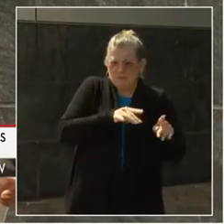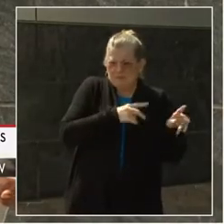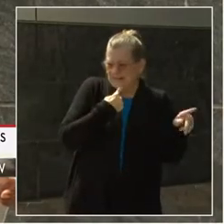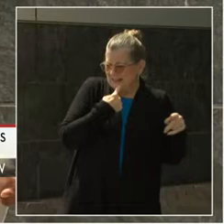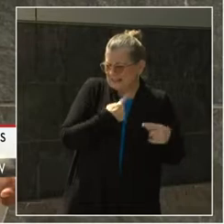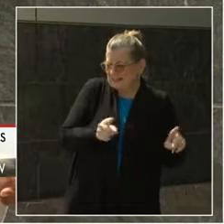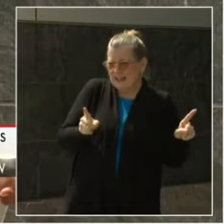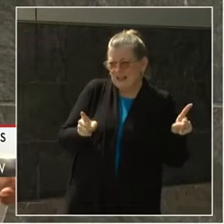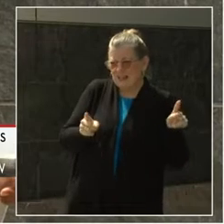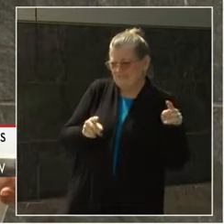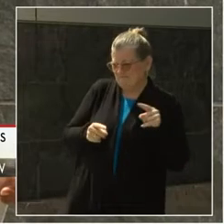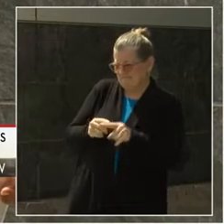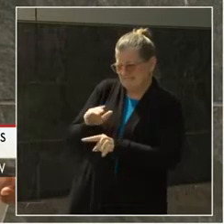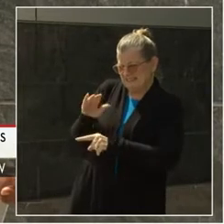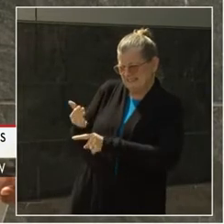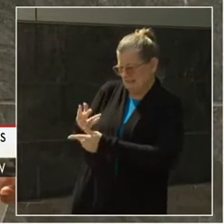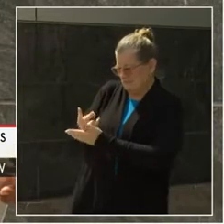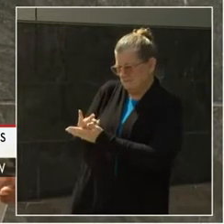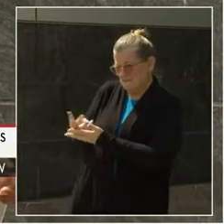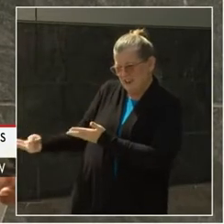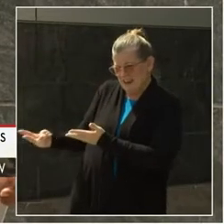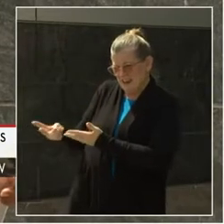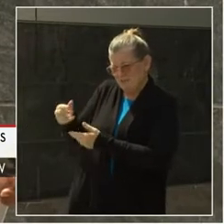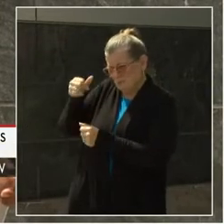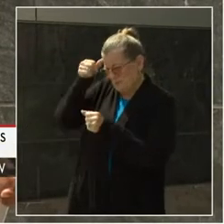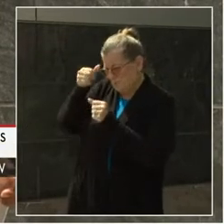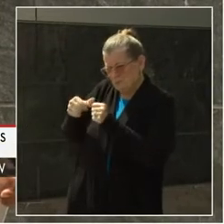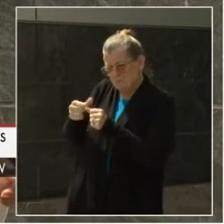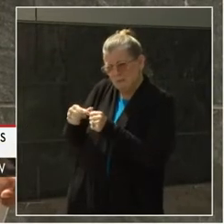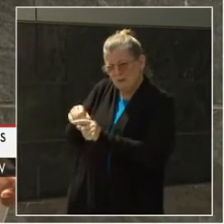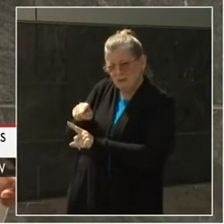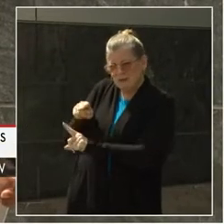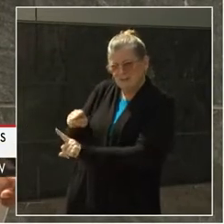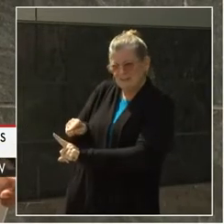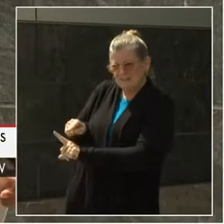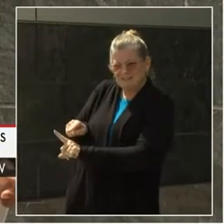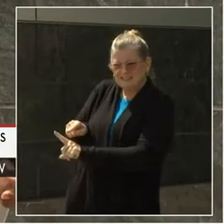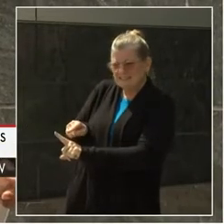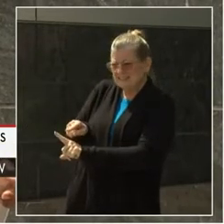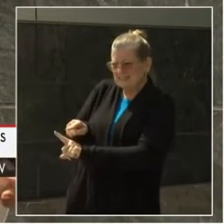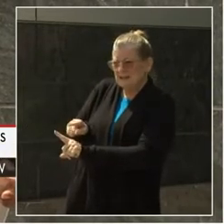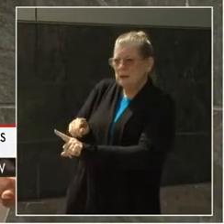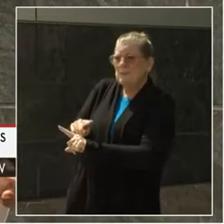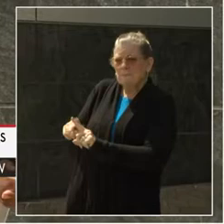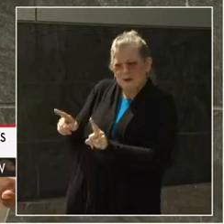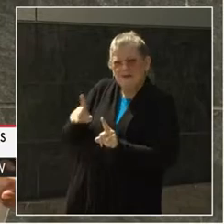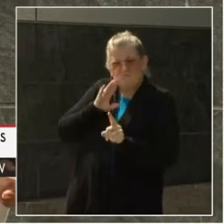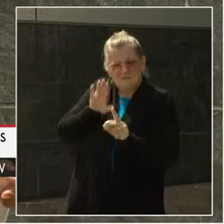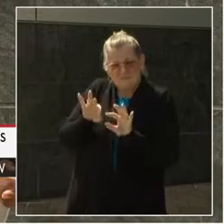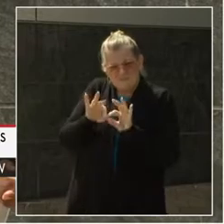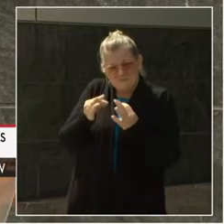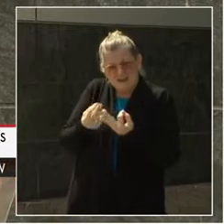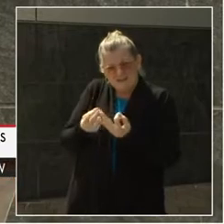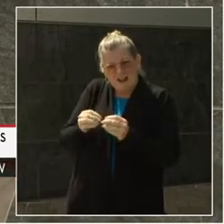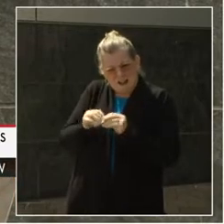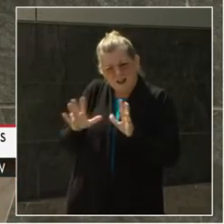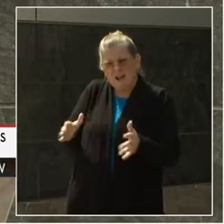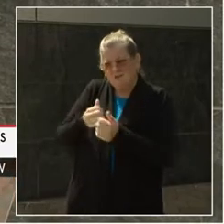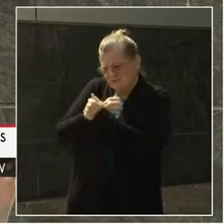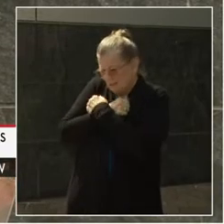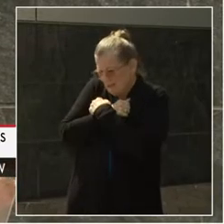memory, not in a family's love and care for their child. And so I think our focus